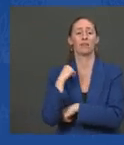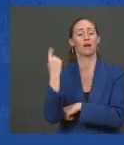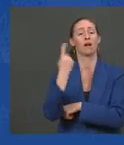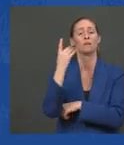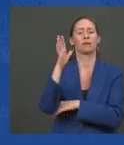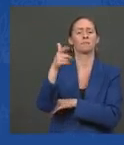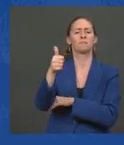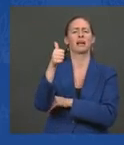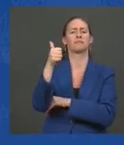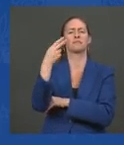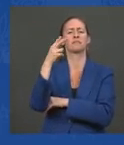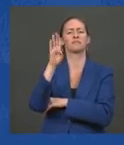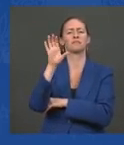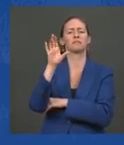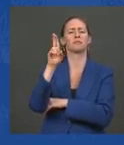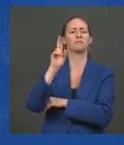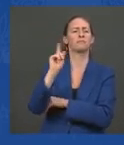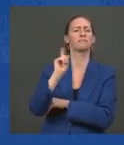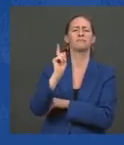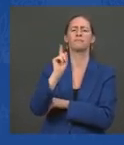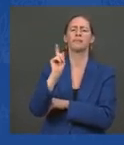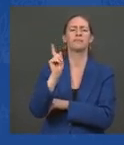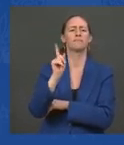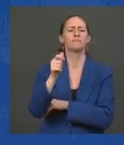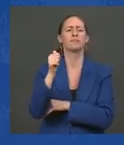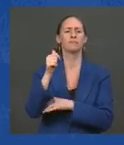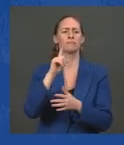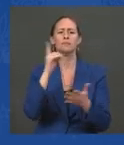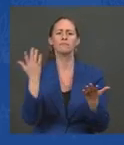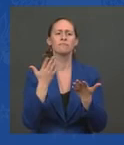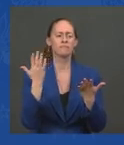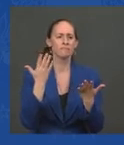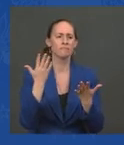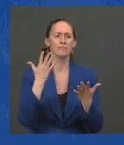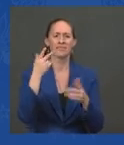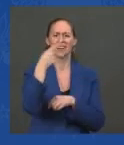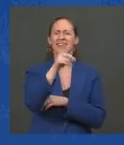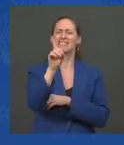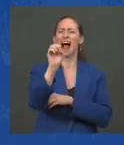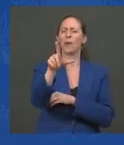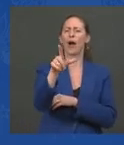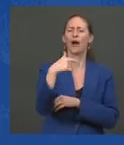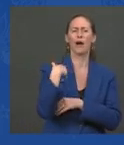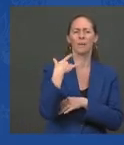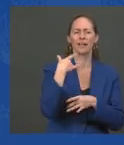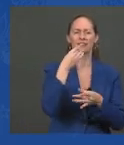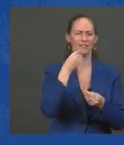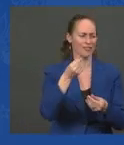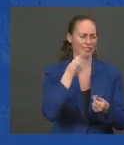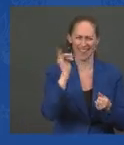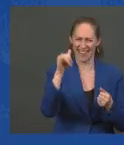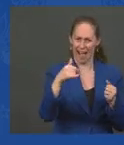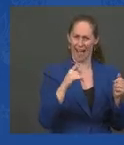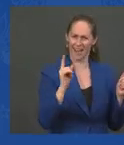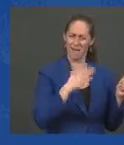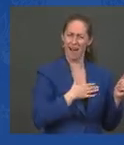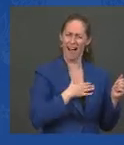country is Delaware State. That's where I got started. Come on.